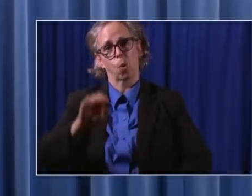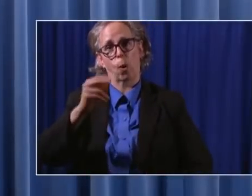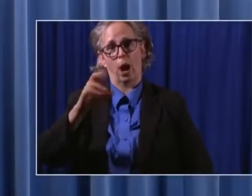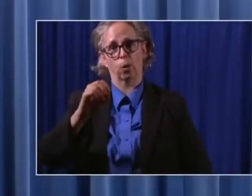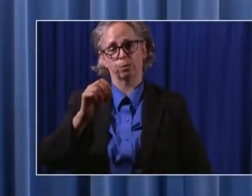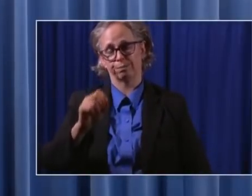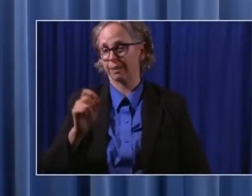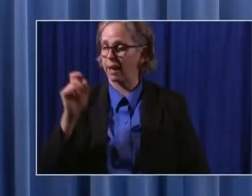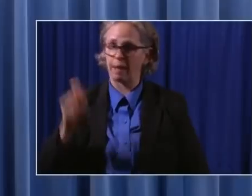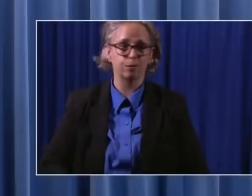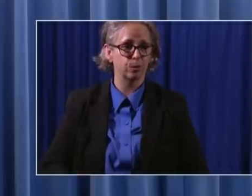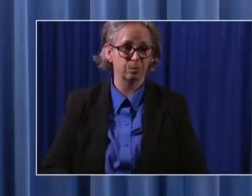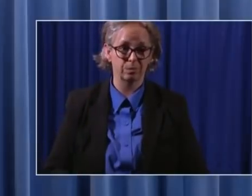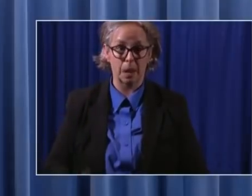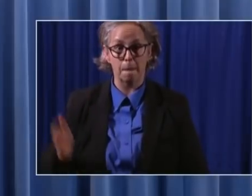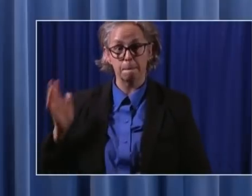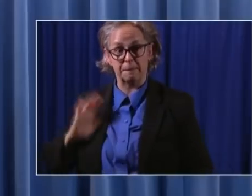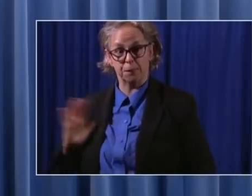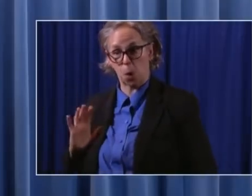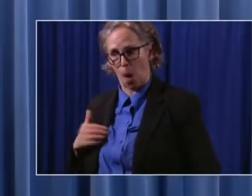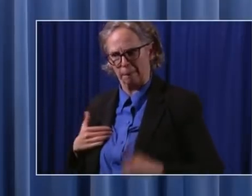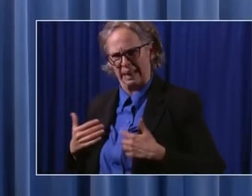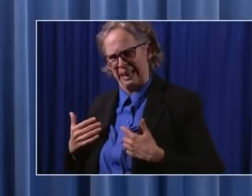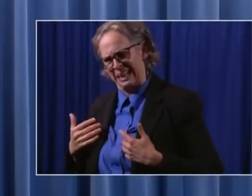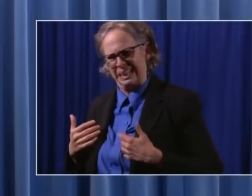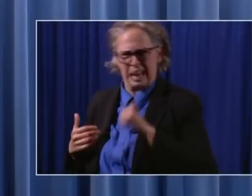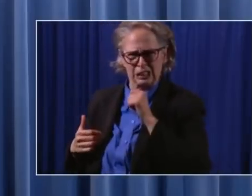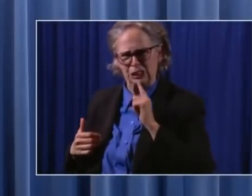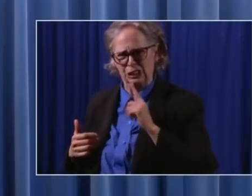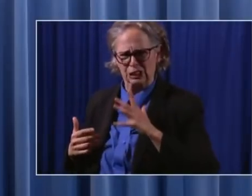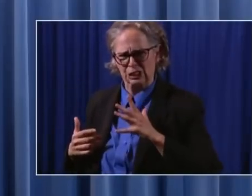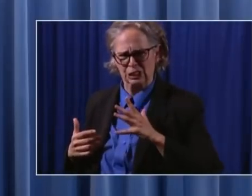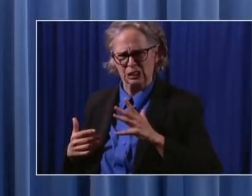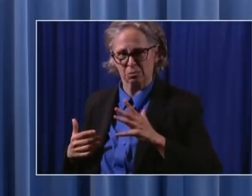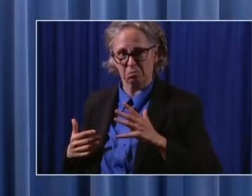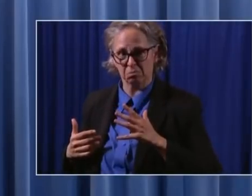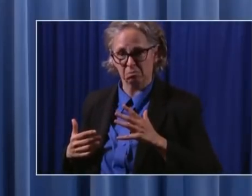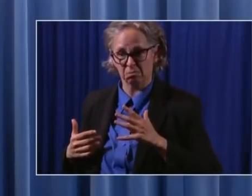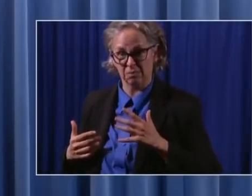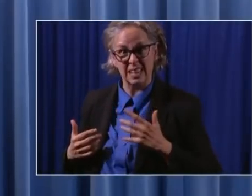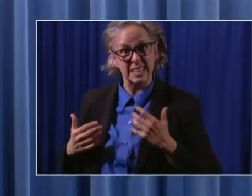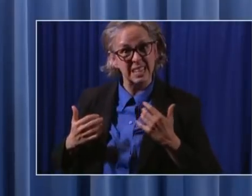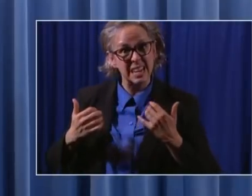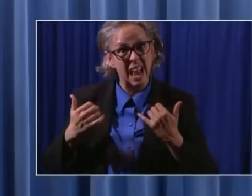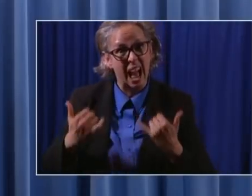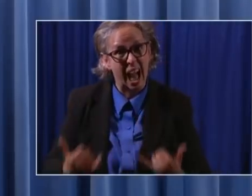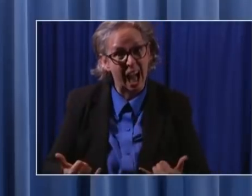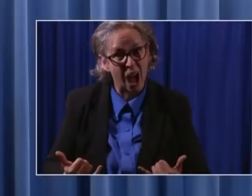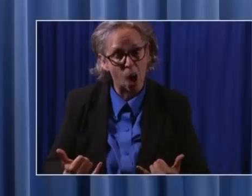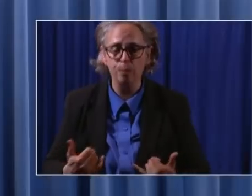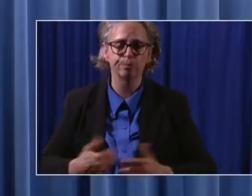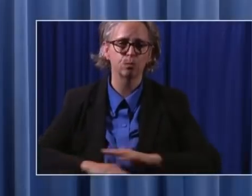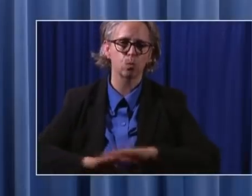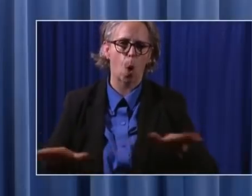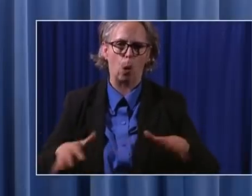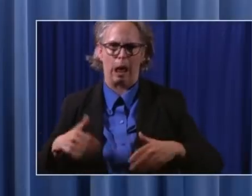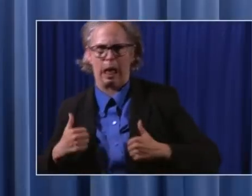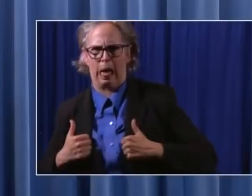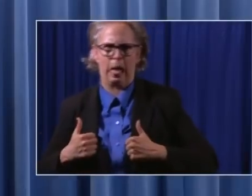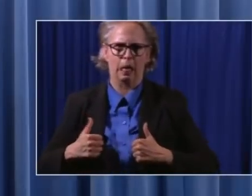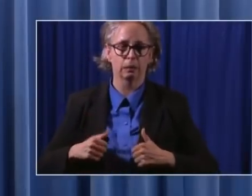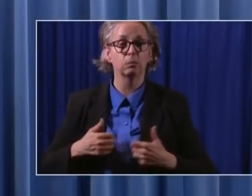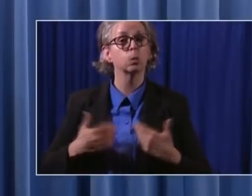Hesitated before, I'm not going to hesitate again. But the better pathway, obviously, is